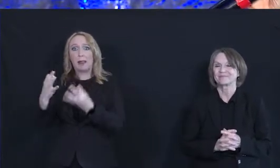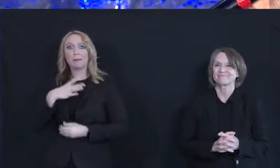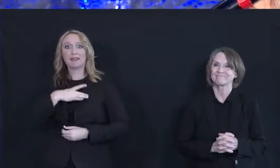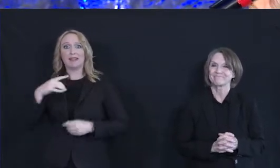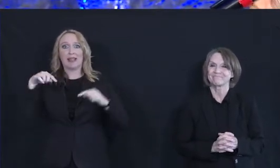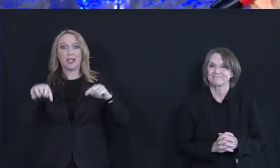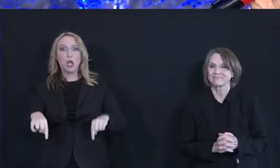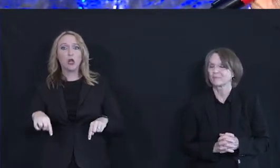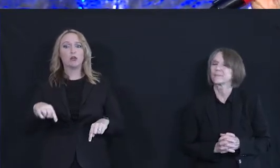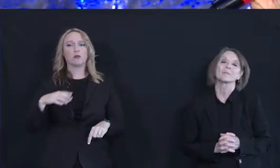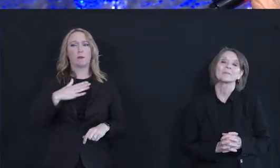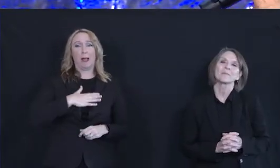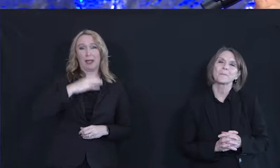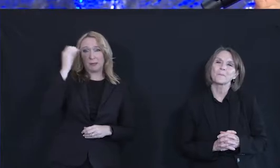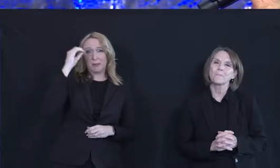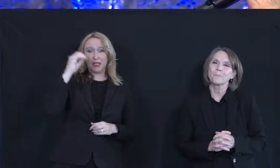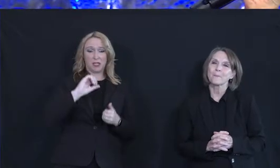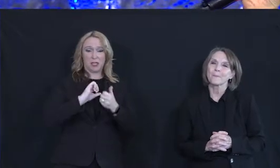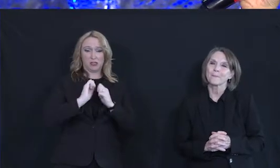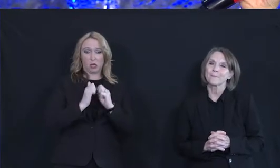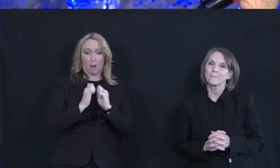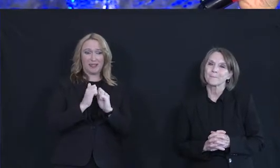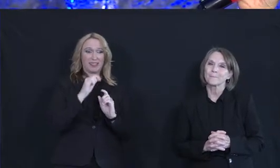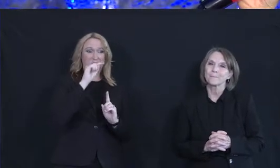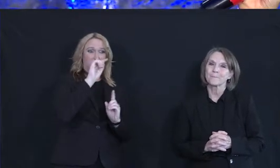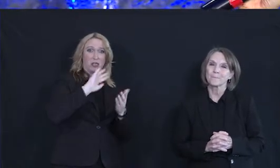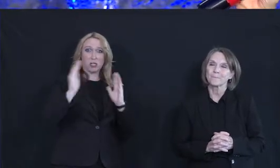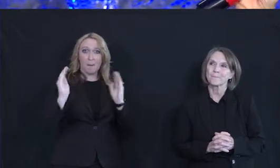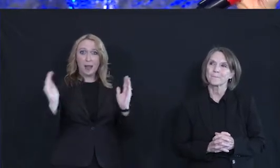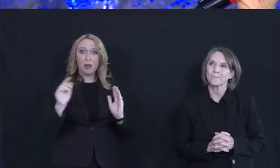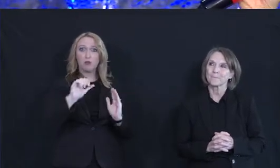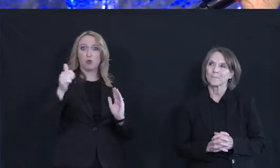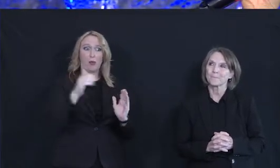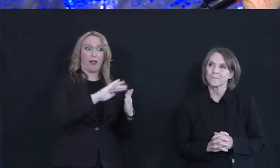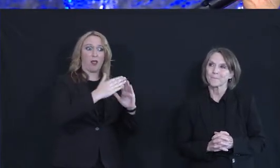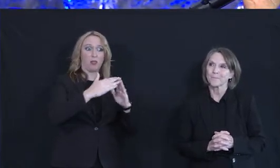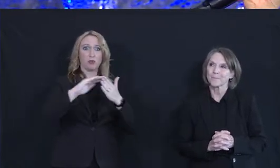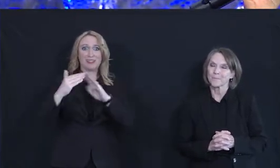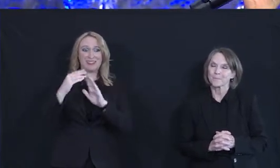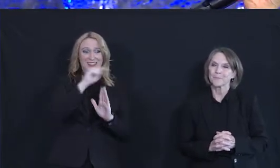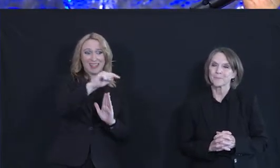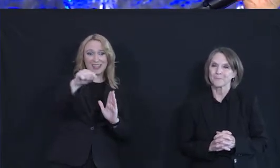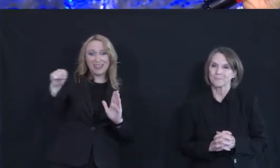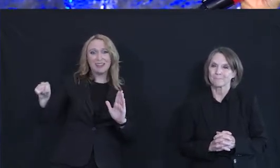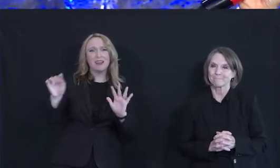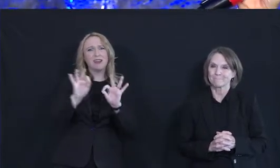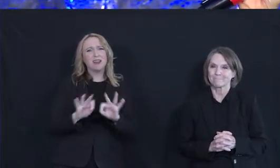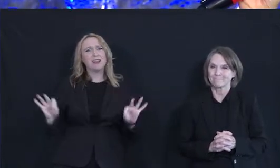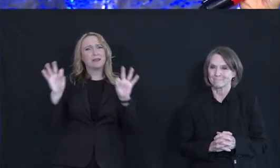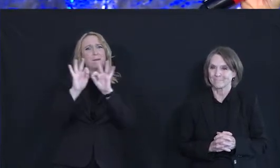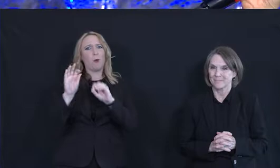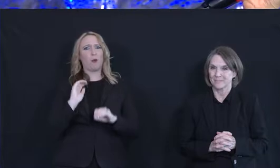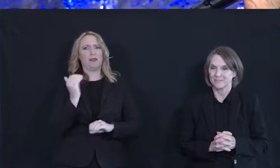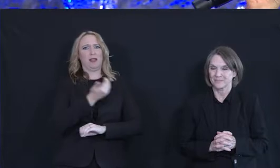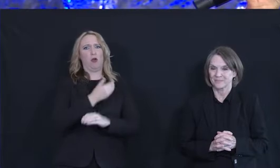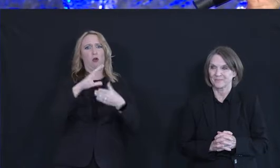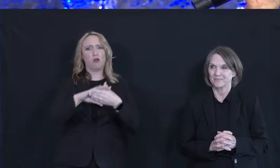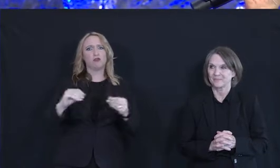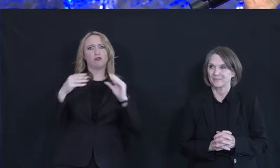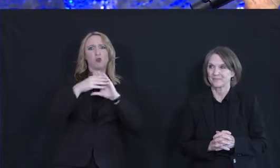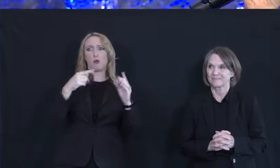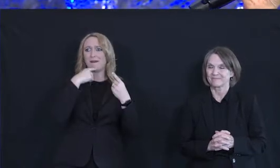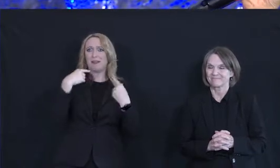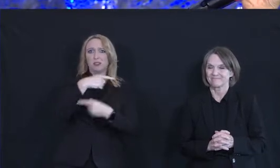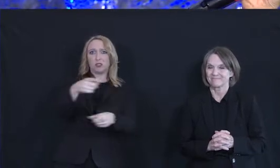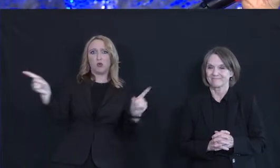other peer cities in Texas is just really tell a better story and that has been an emphasis we've had at city council to partner with this chamber and others to